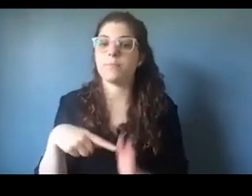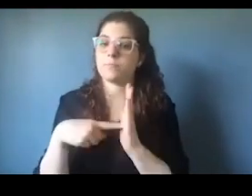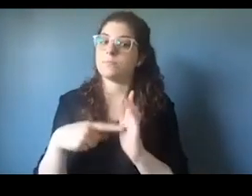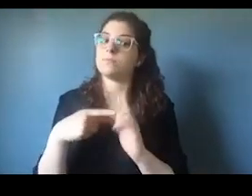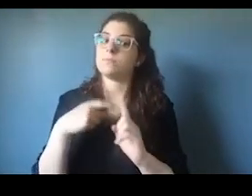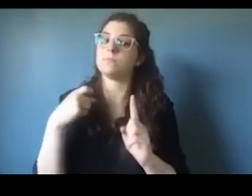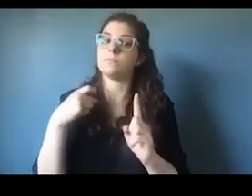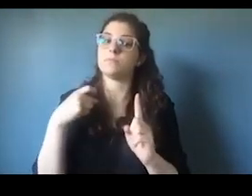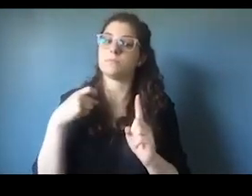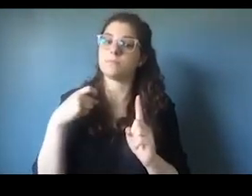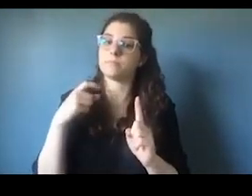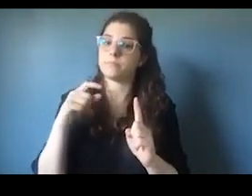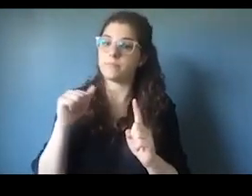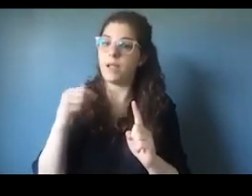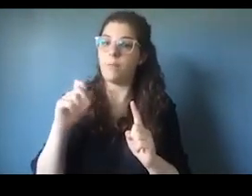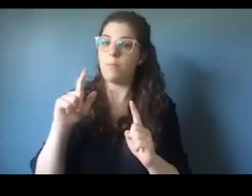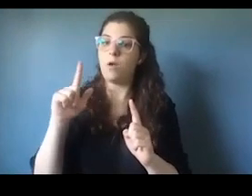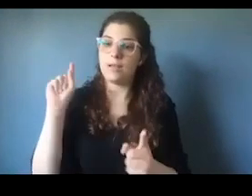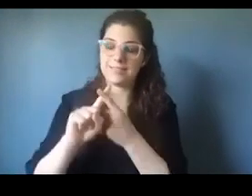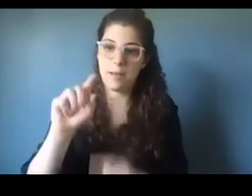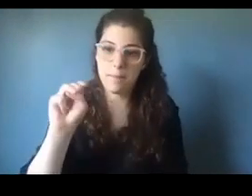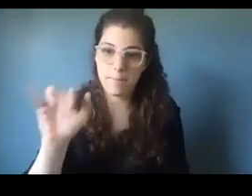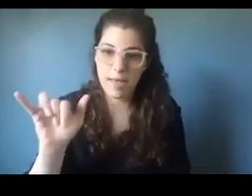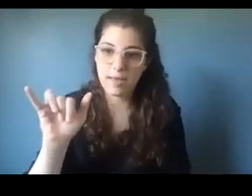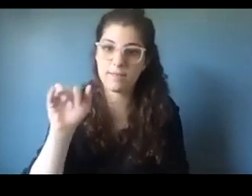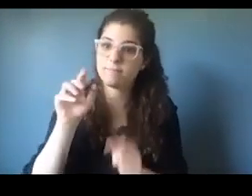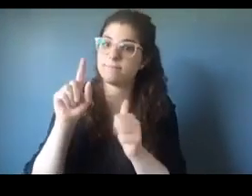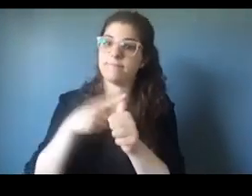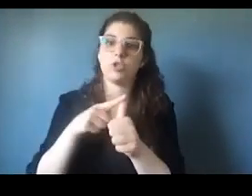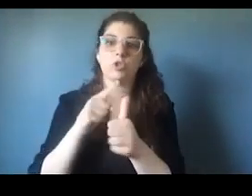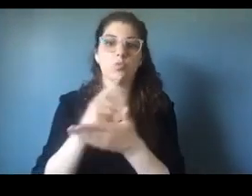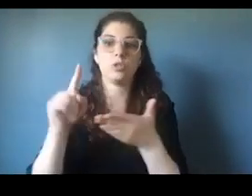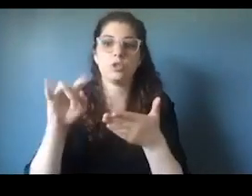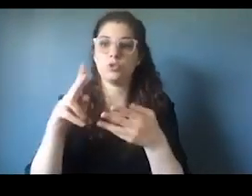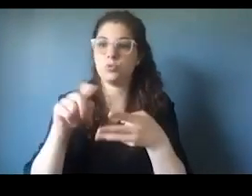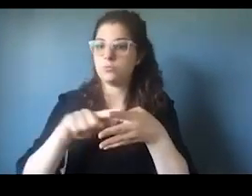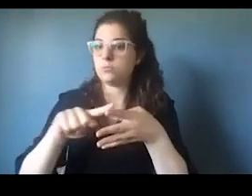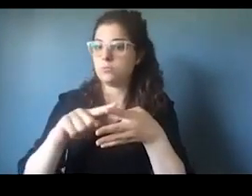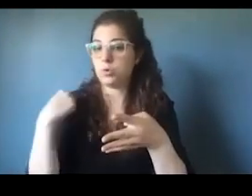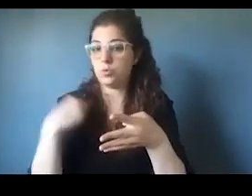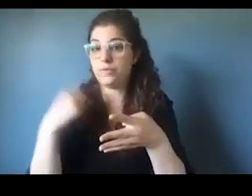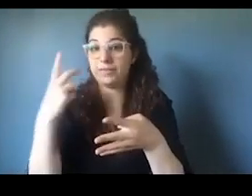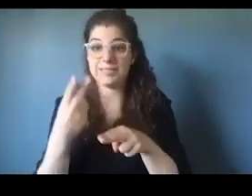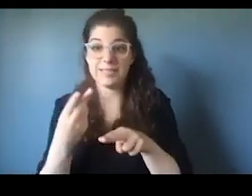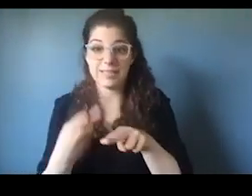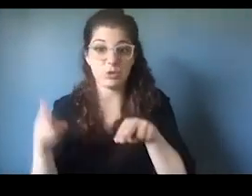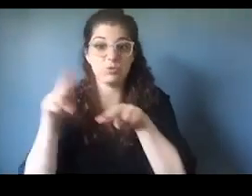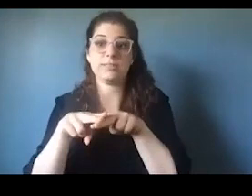from late April through May and into the first week of June, we've actually seen increases in